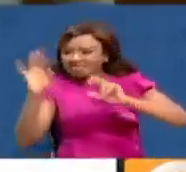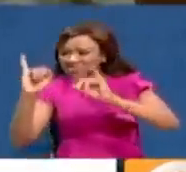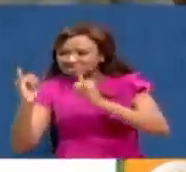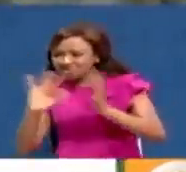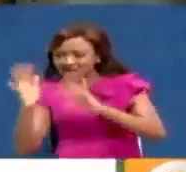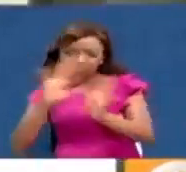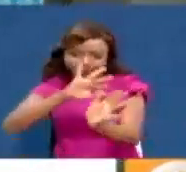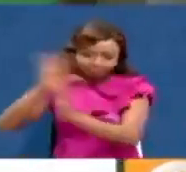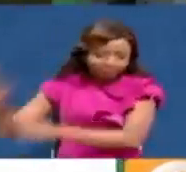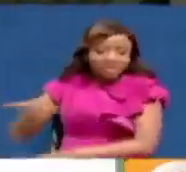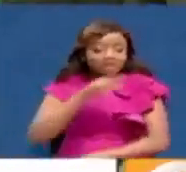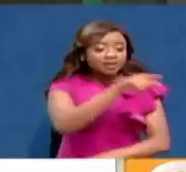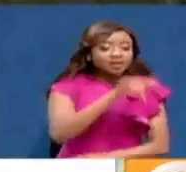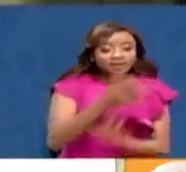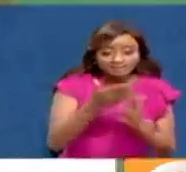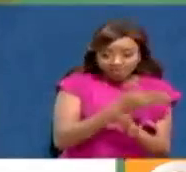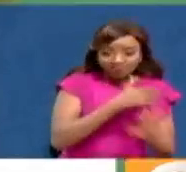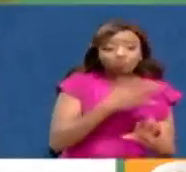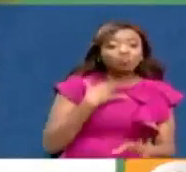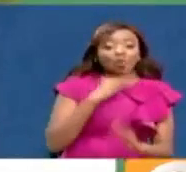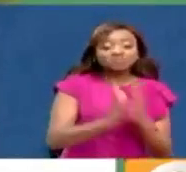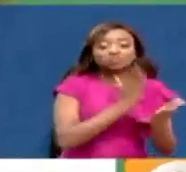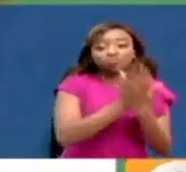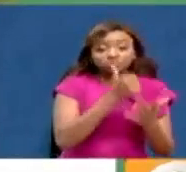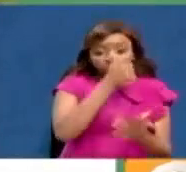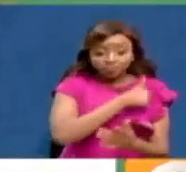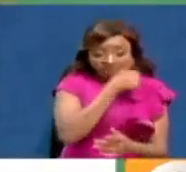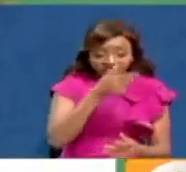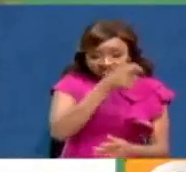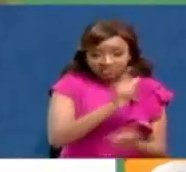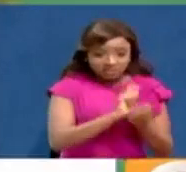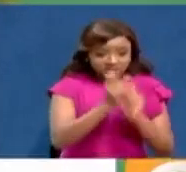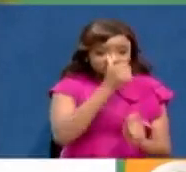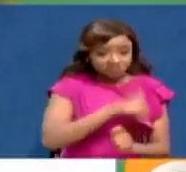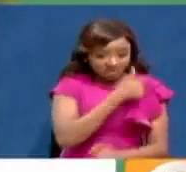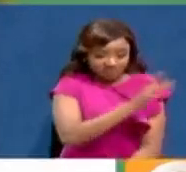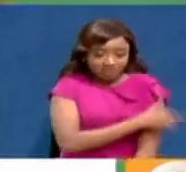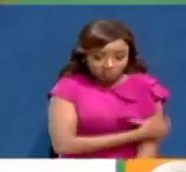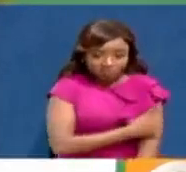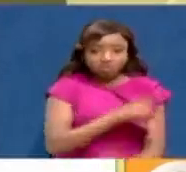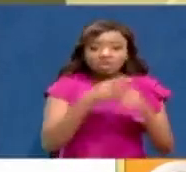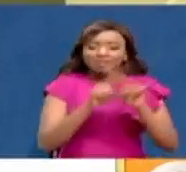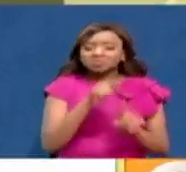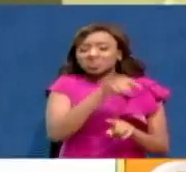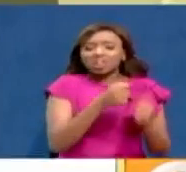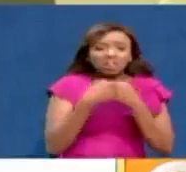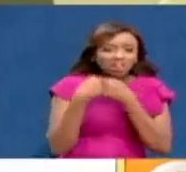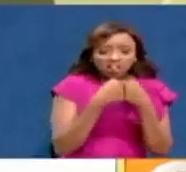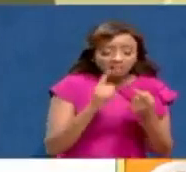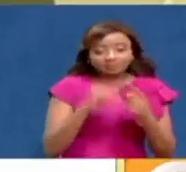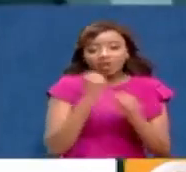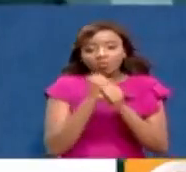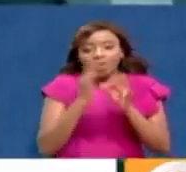administration previously had proposed to privatize the hospital, a move health workers strongly resisted. Pumwani still experiences